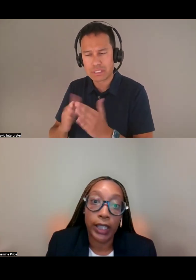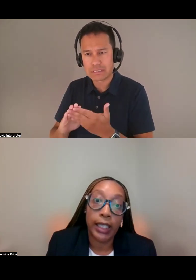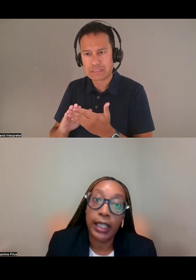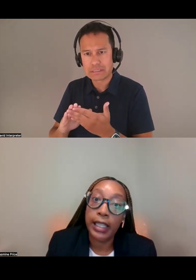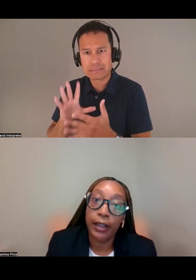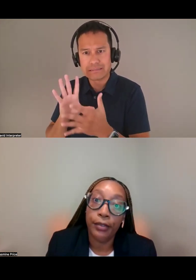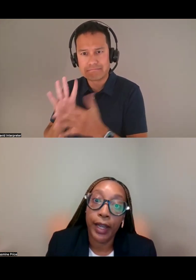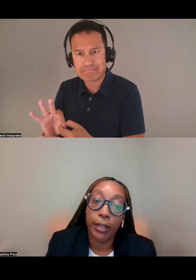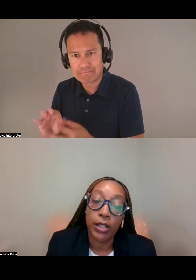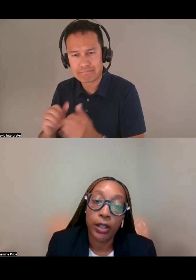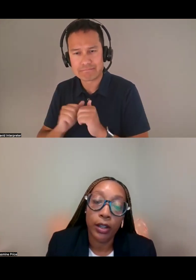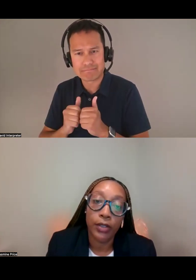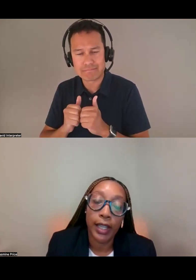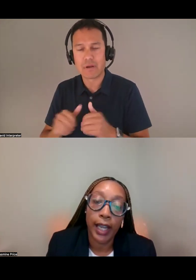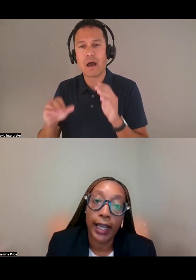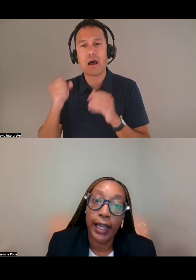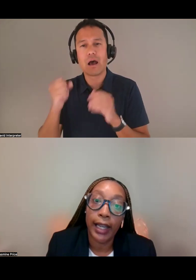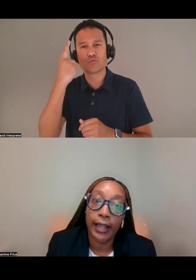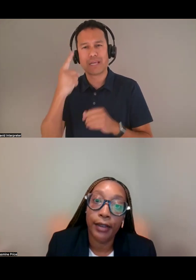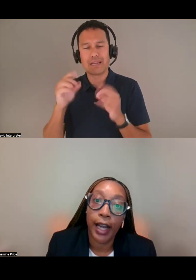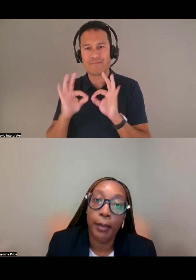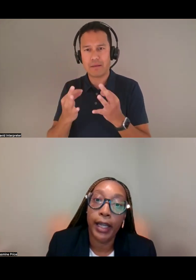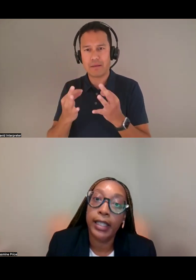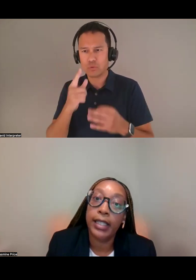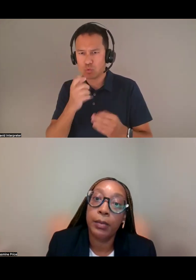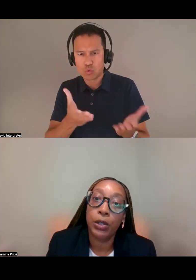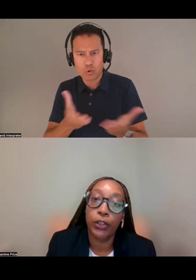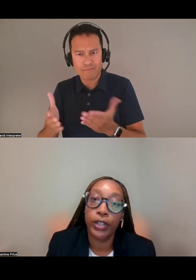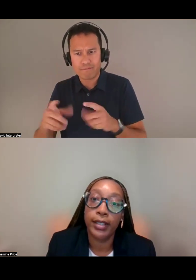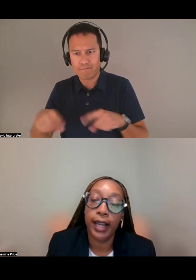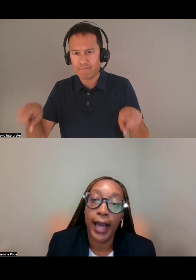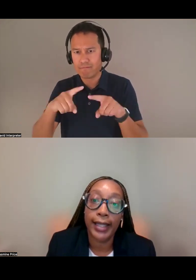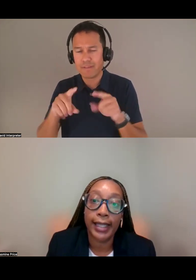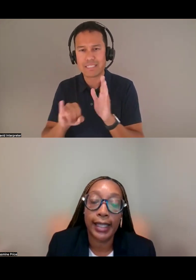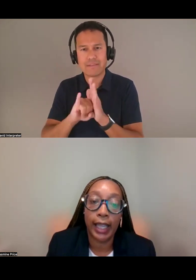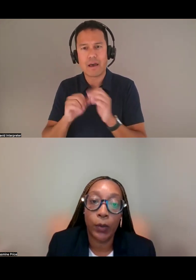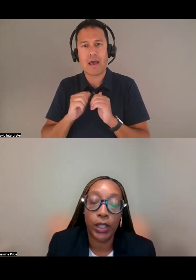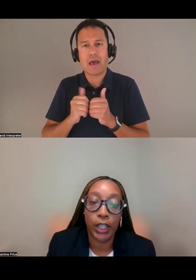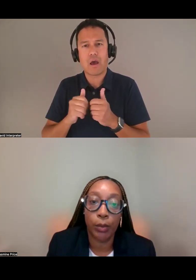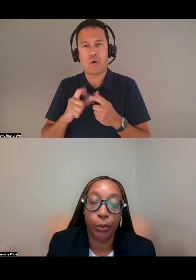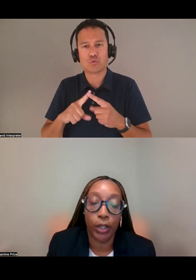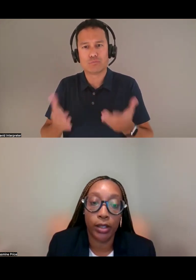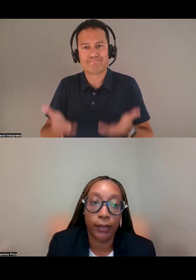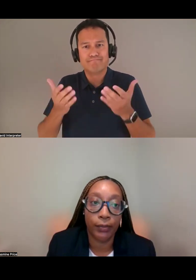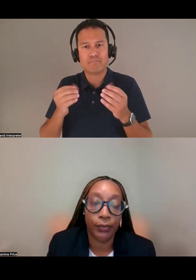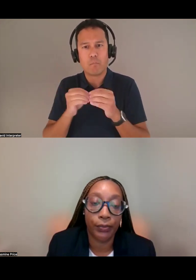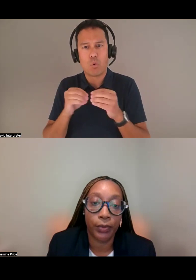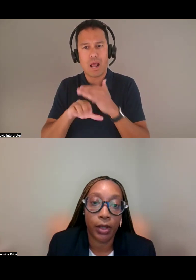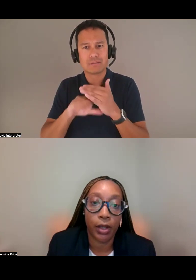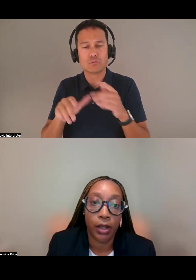by understanding the needs of families served and identifying mechanisms to increase access to language and